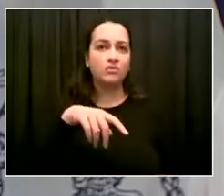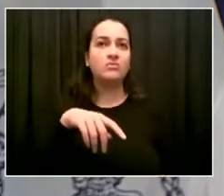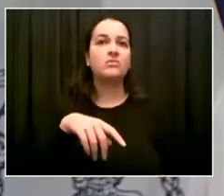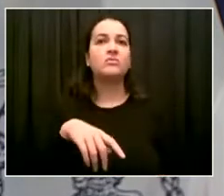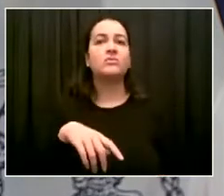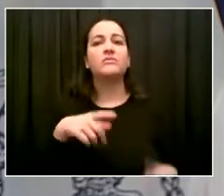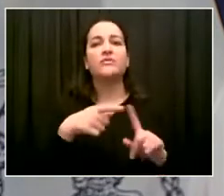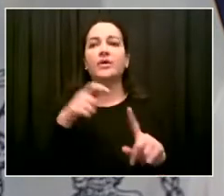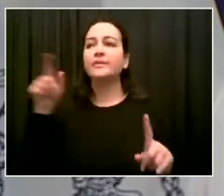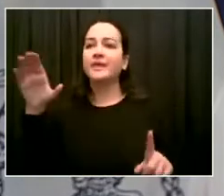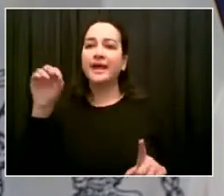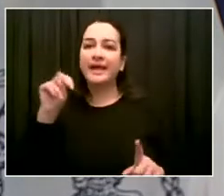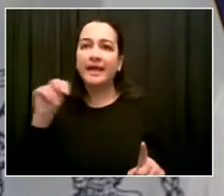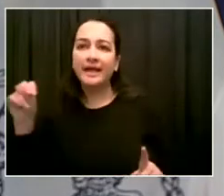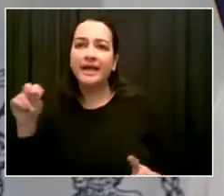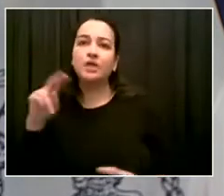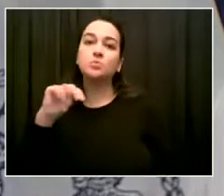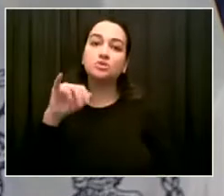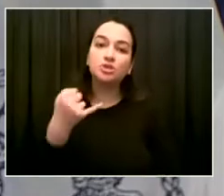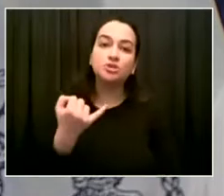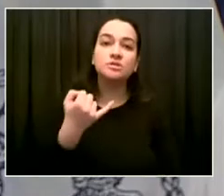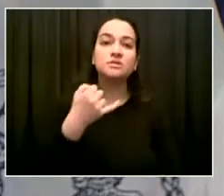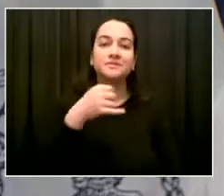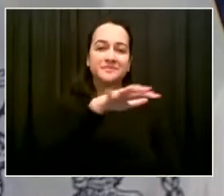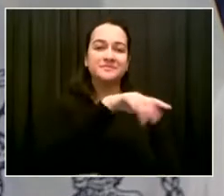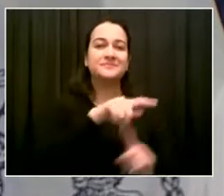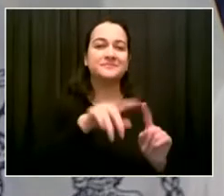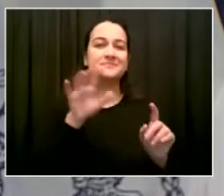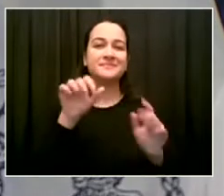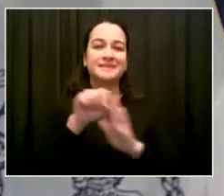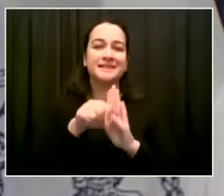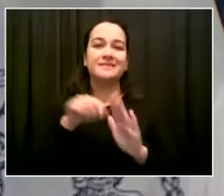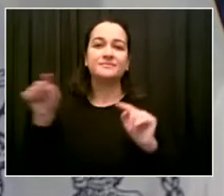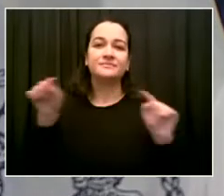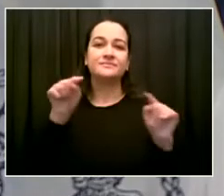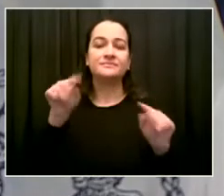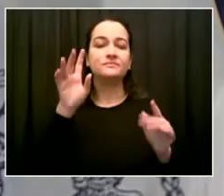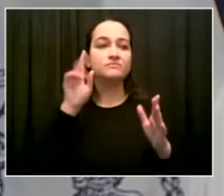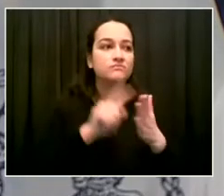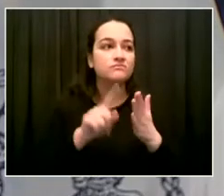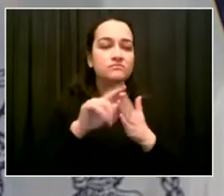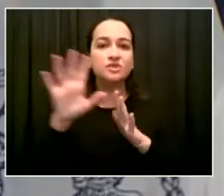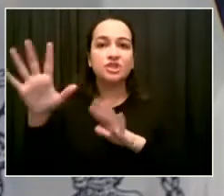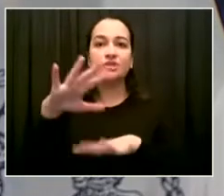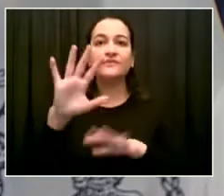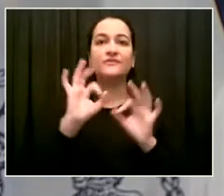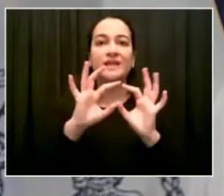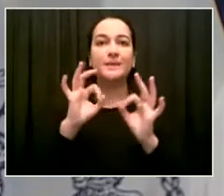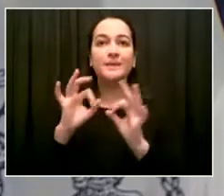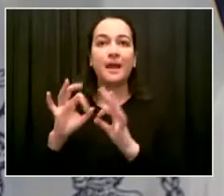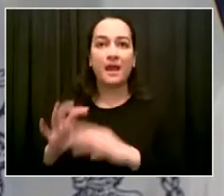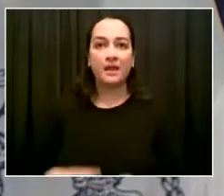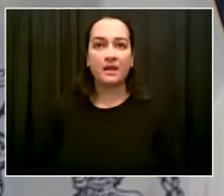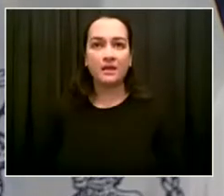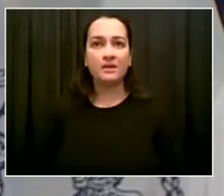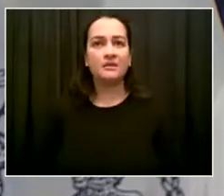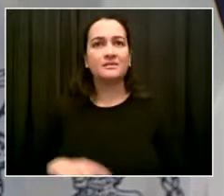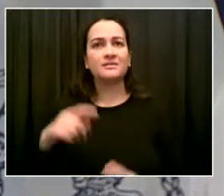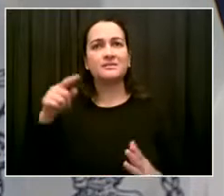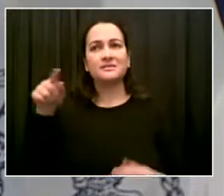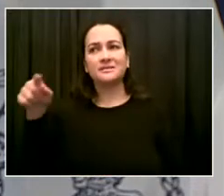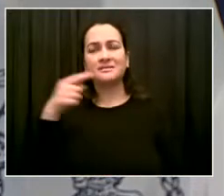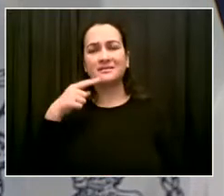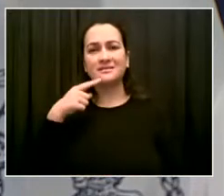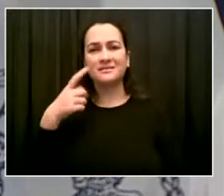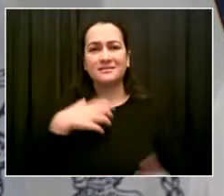about how this is basically a tax on commuters, and they don't want to see this congestion